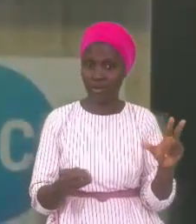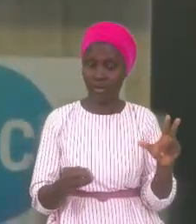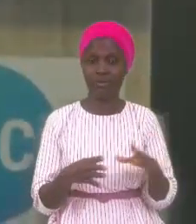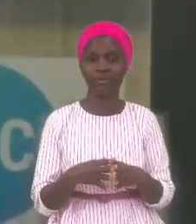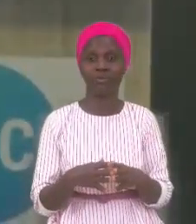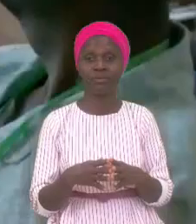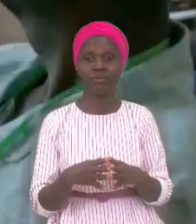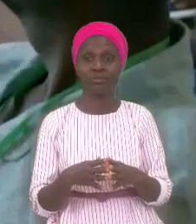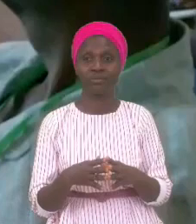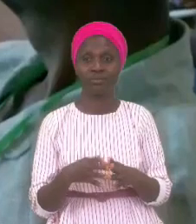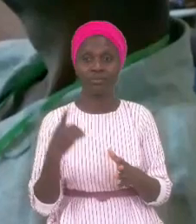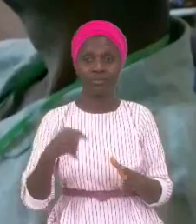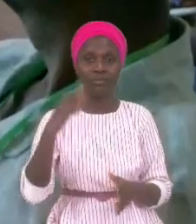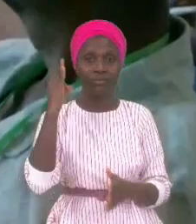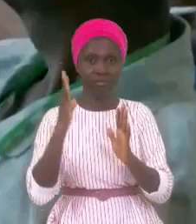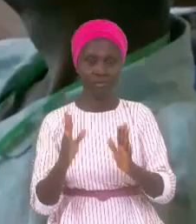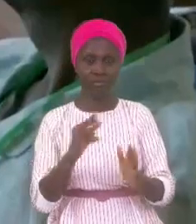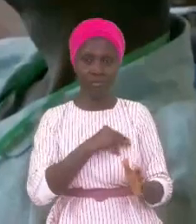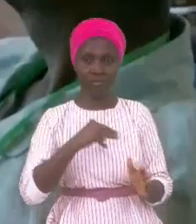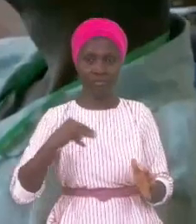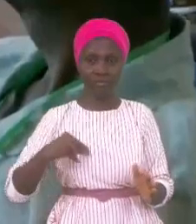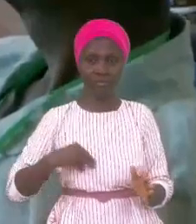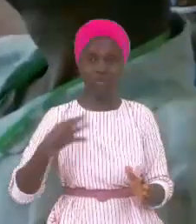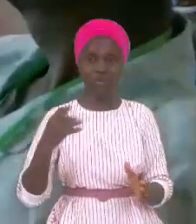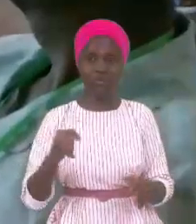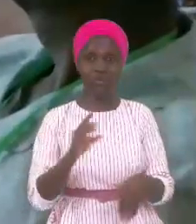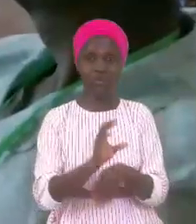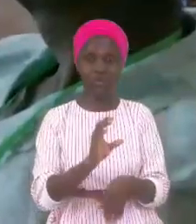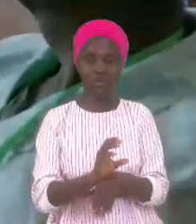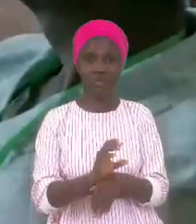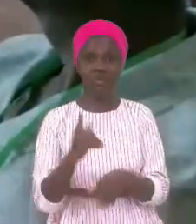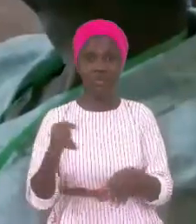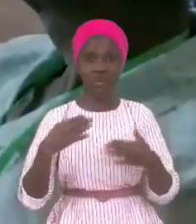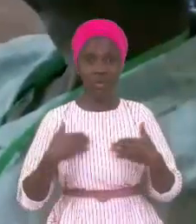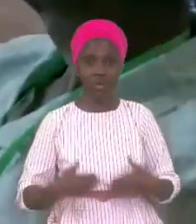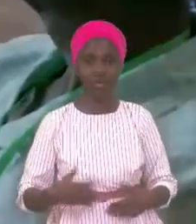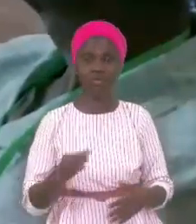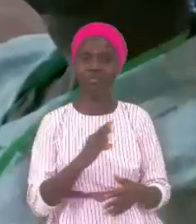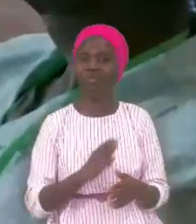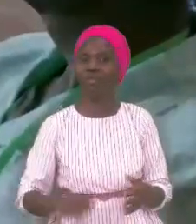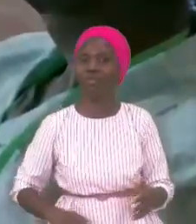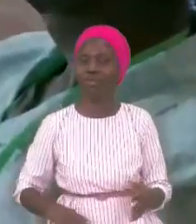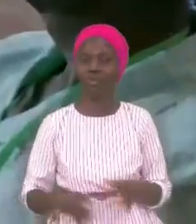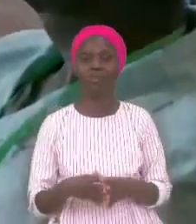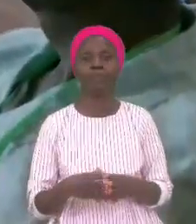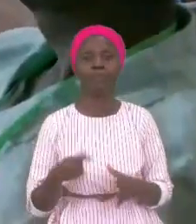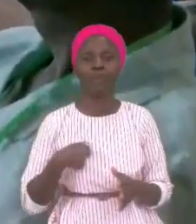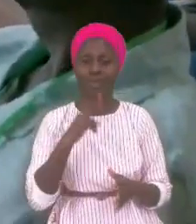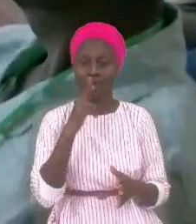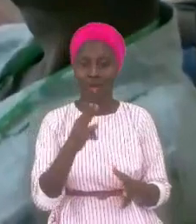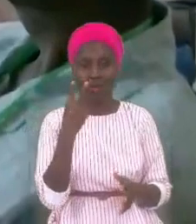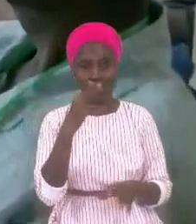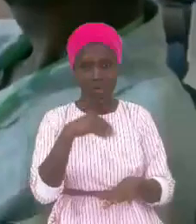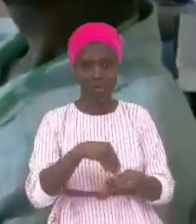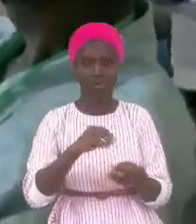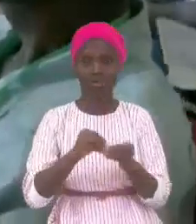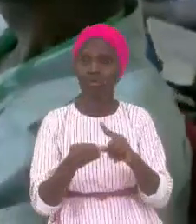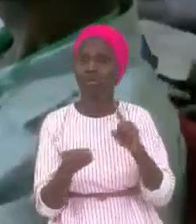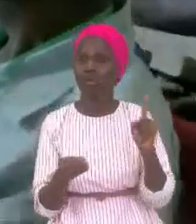the membership of the church, the body of Christ. We're looking at number one. Number one,